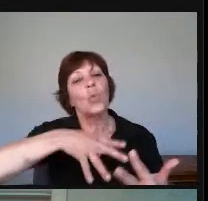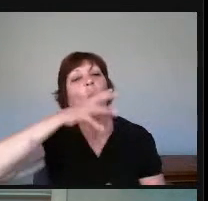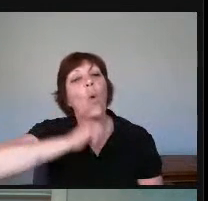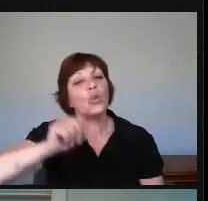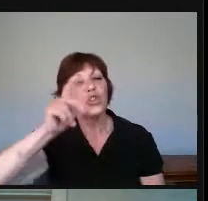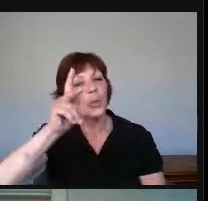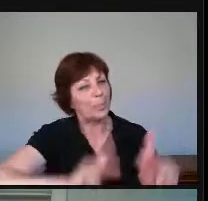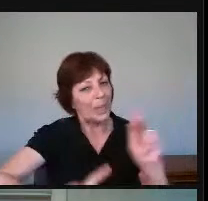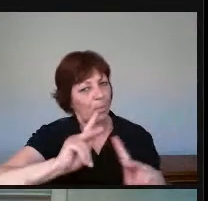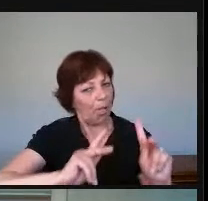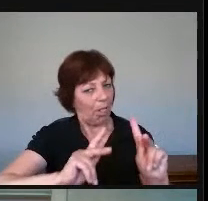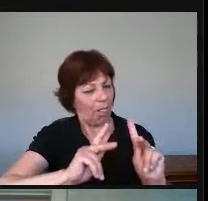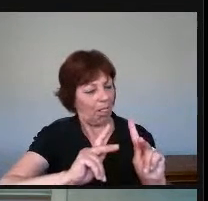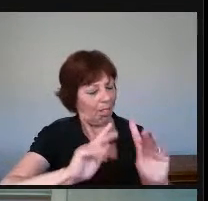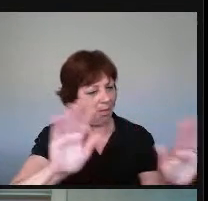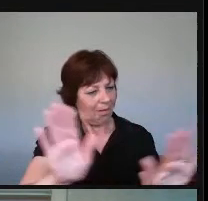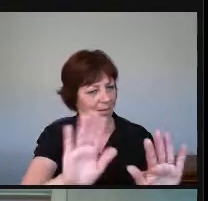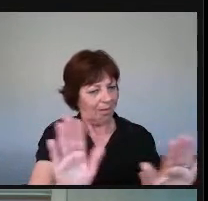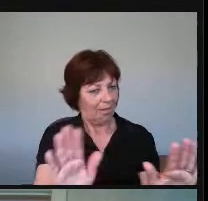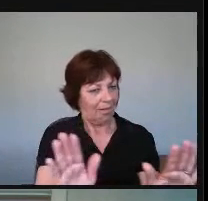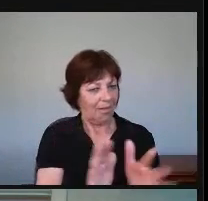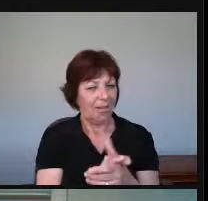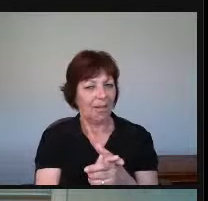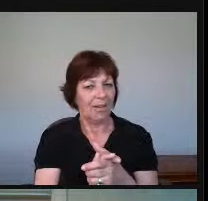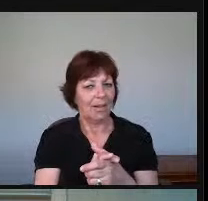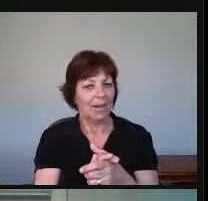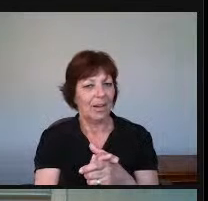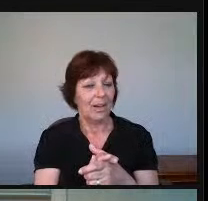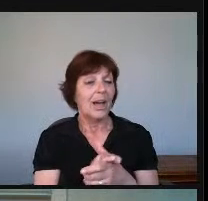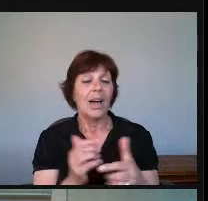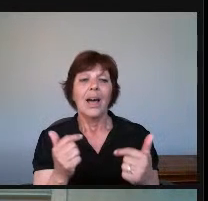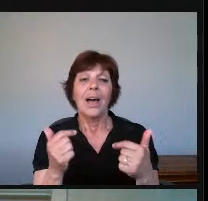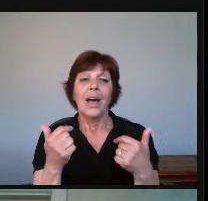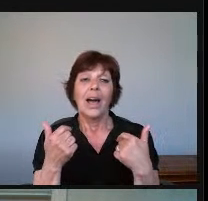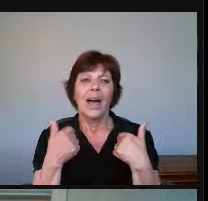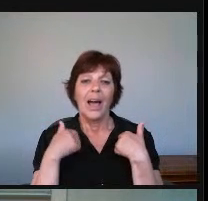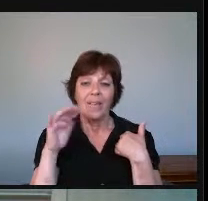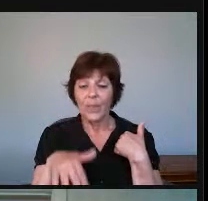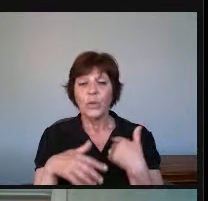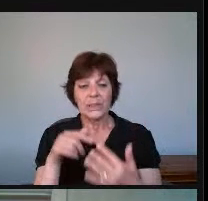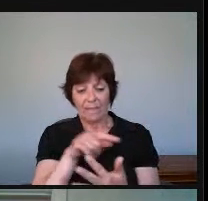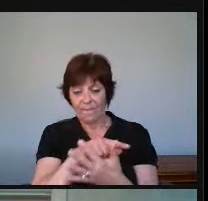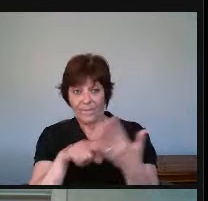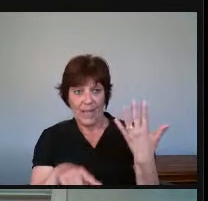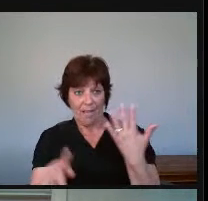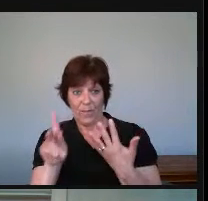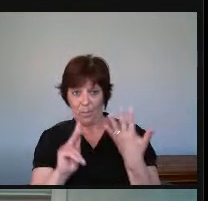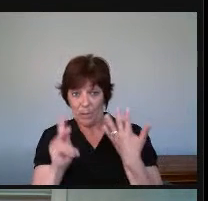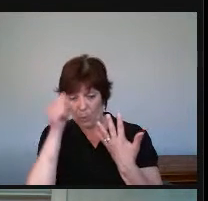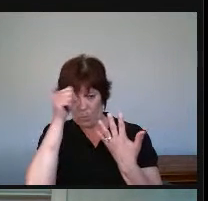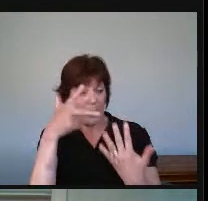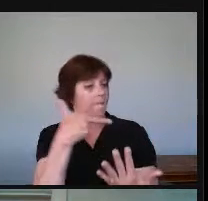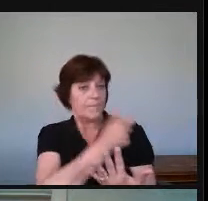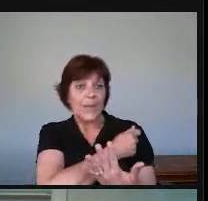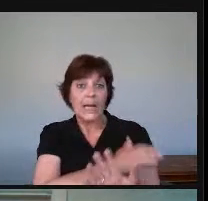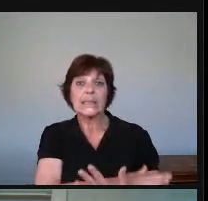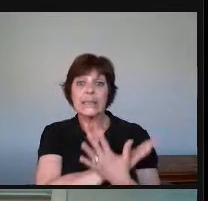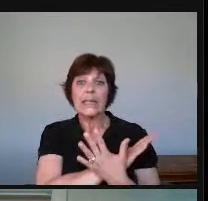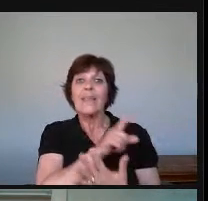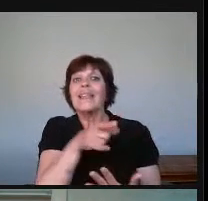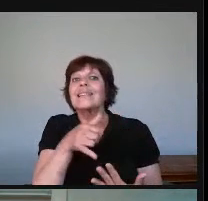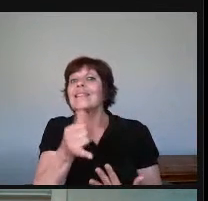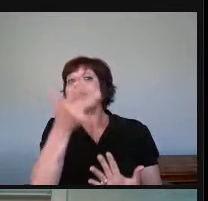persons because that when I had those 5 folks vaccinated and they did get the virus,